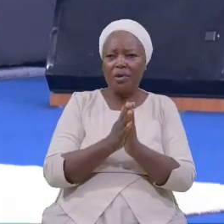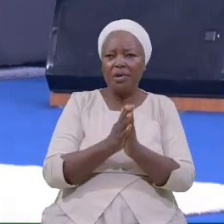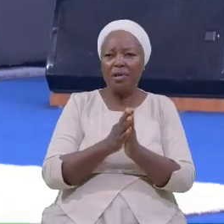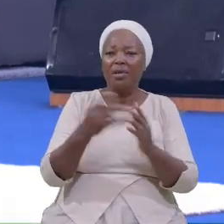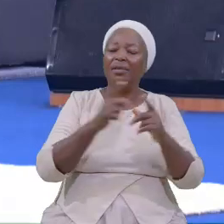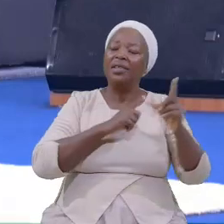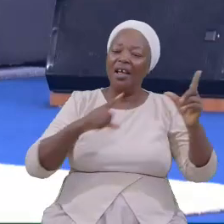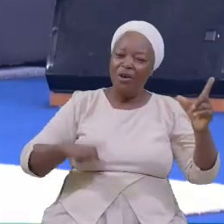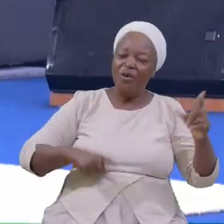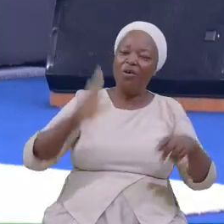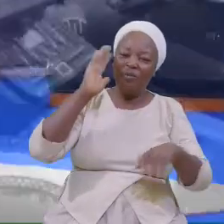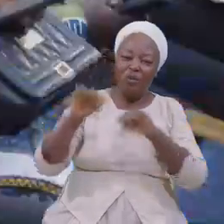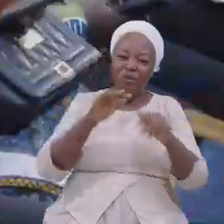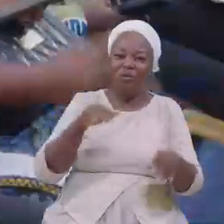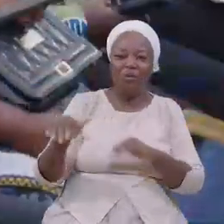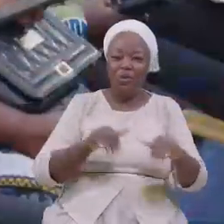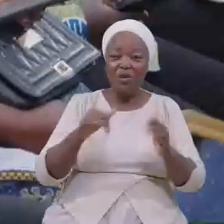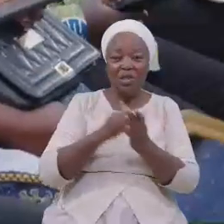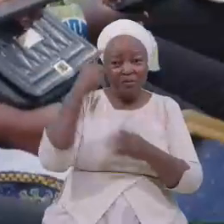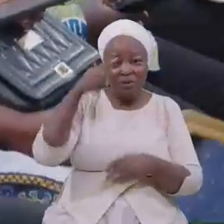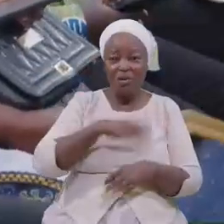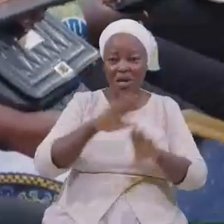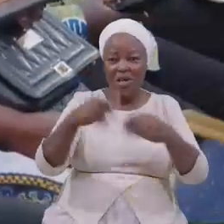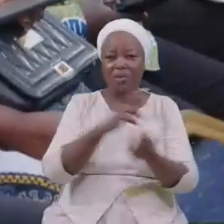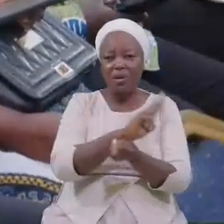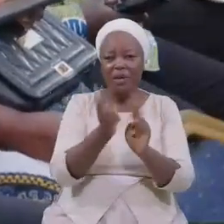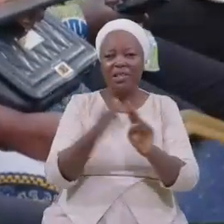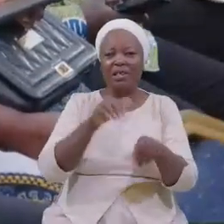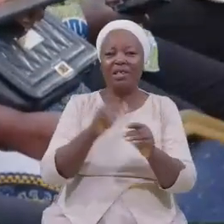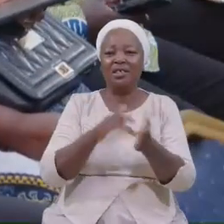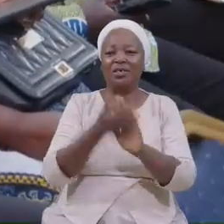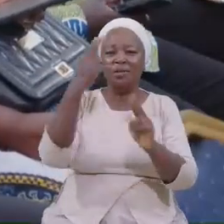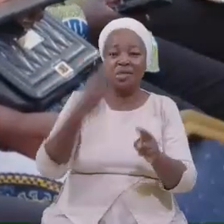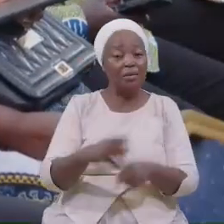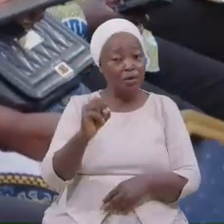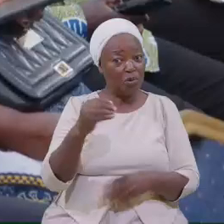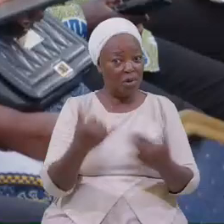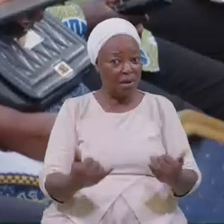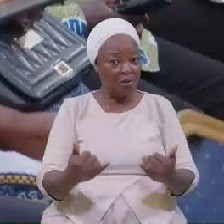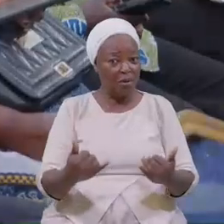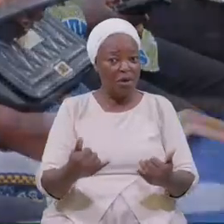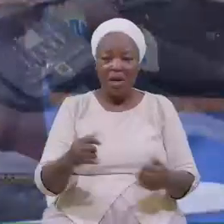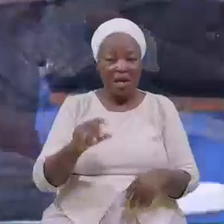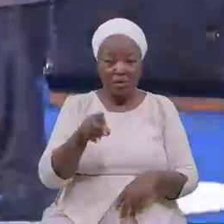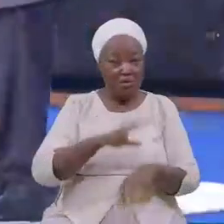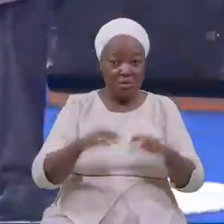Lord will give you repentance. So now, I don't have any excuse.